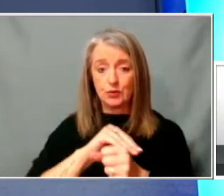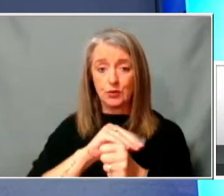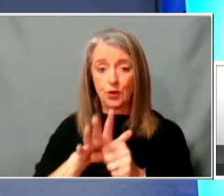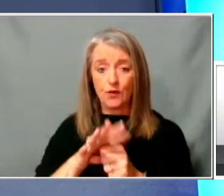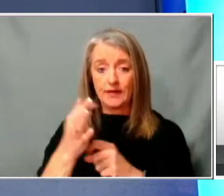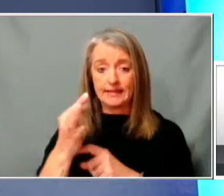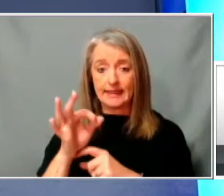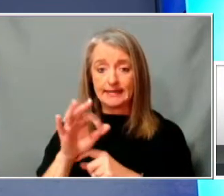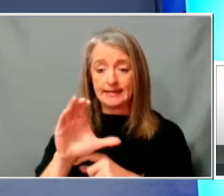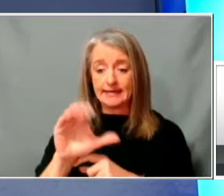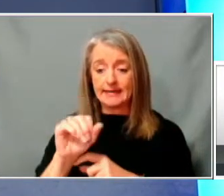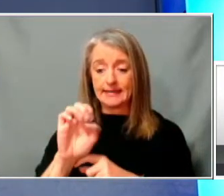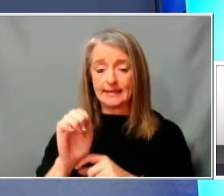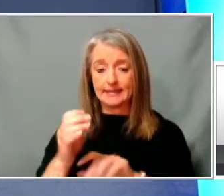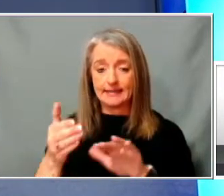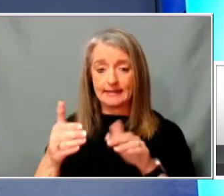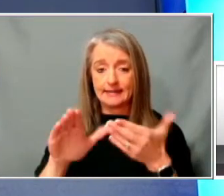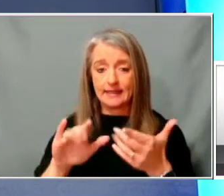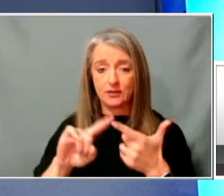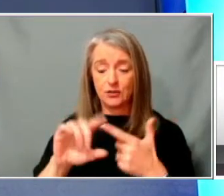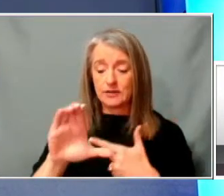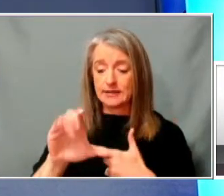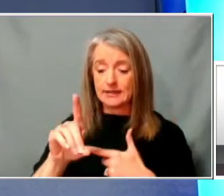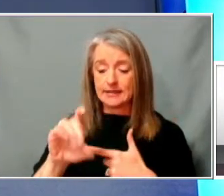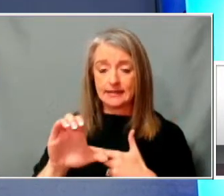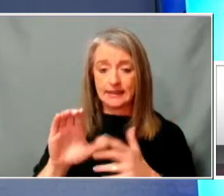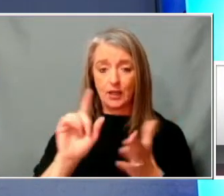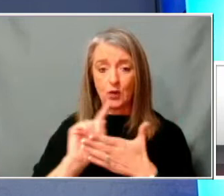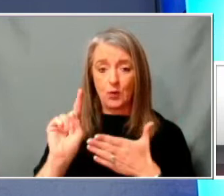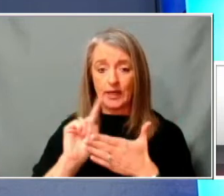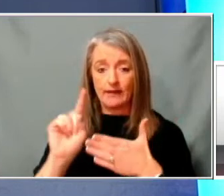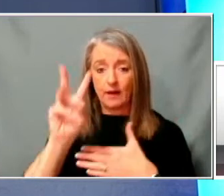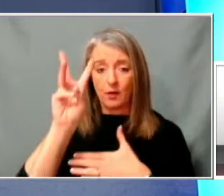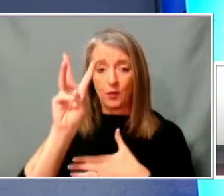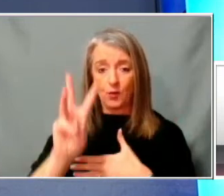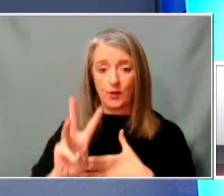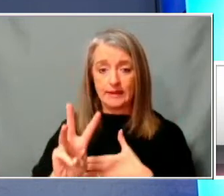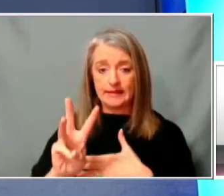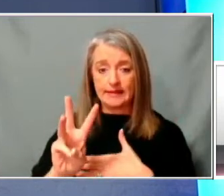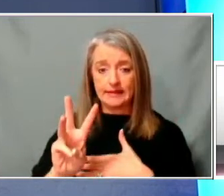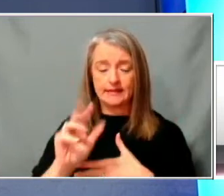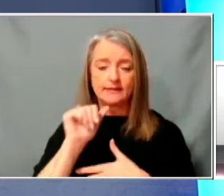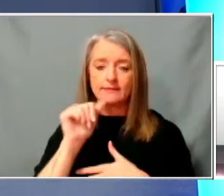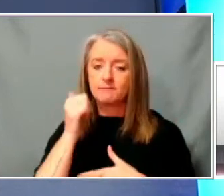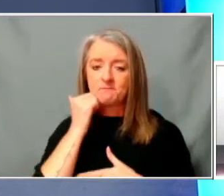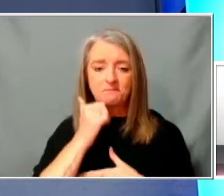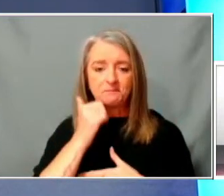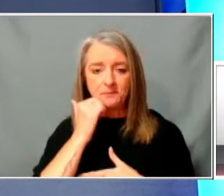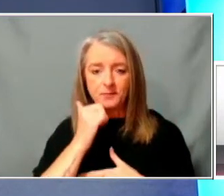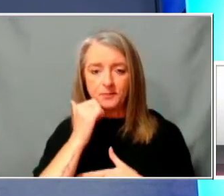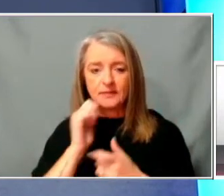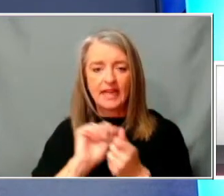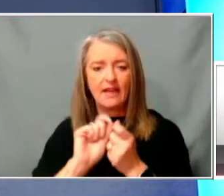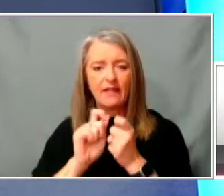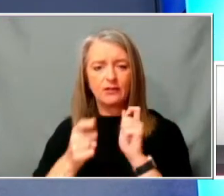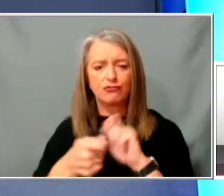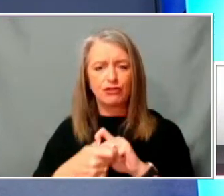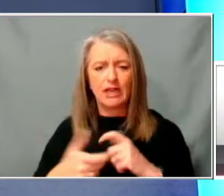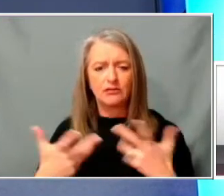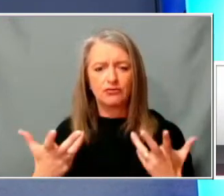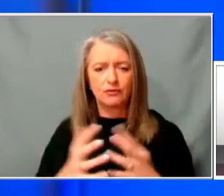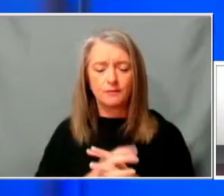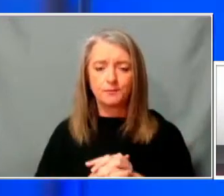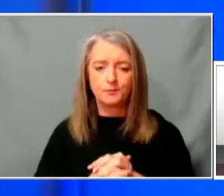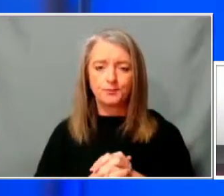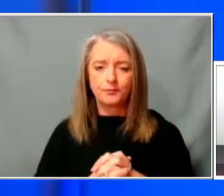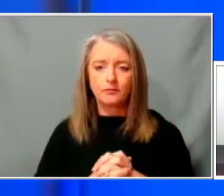cases and deaths to the CDC weekly on Wednesdays. That's instead of daily. What does this change signify? I think